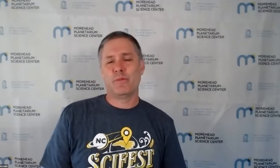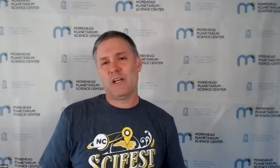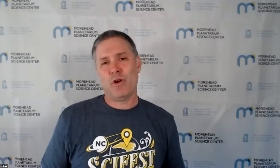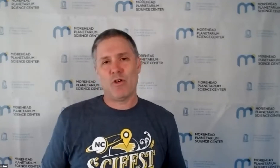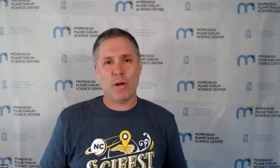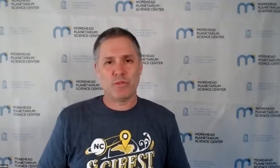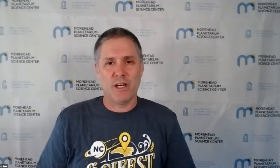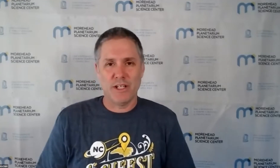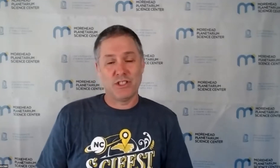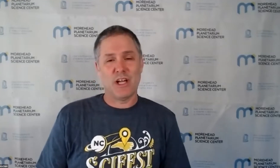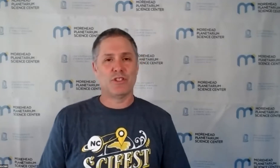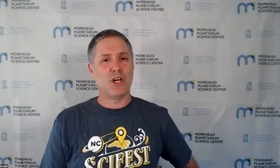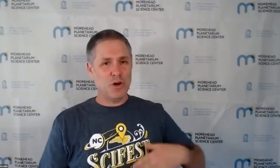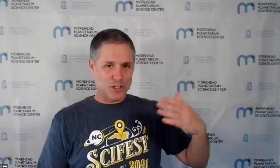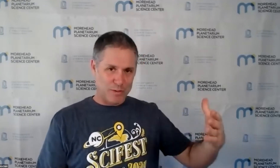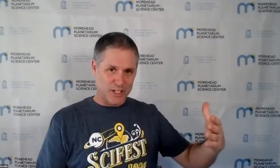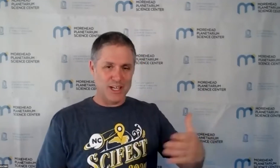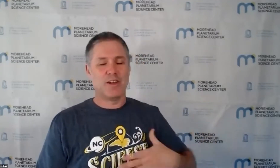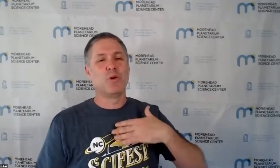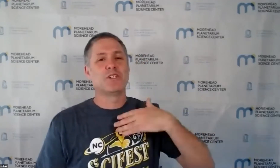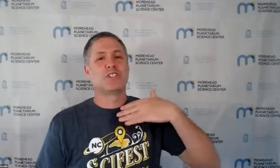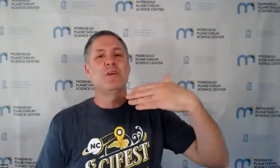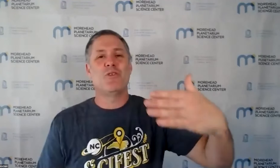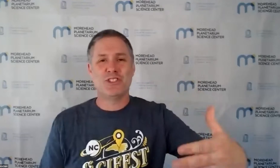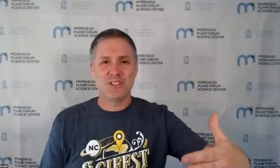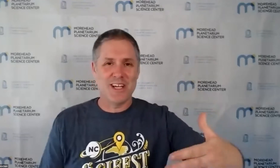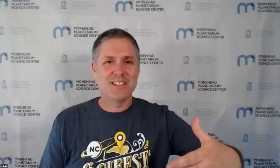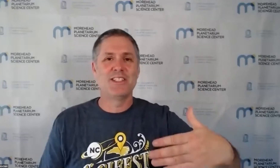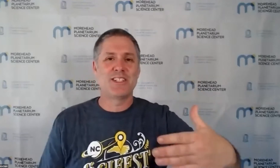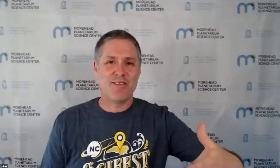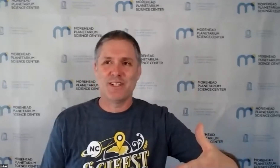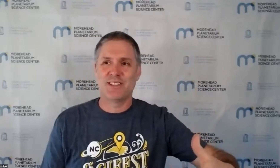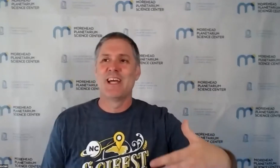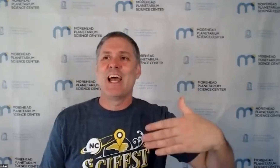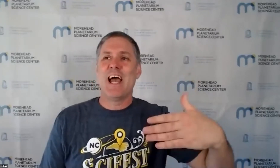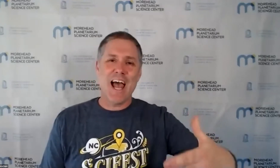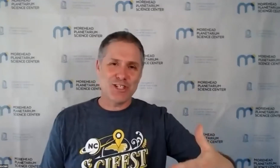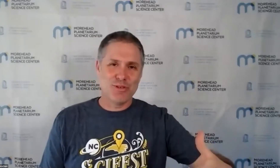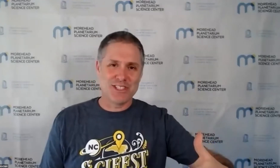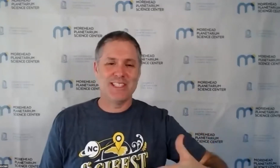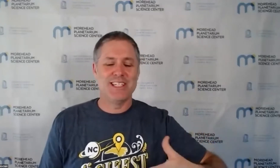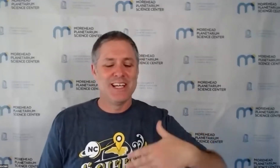ncscifest@unc.edu. I almost gave away our website. ncscifest.org is our website. If you want to submit questions,